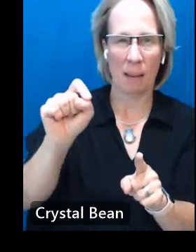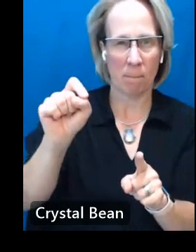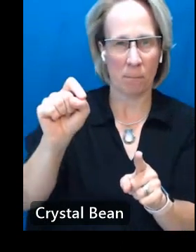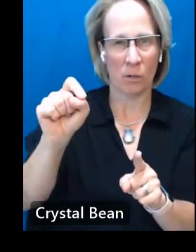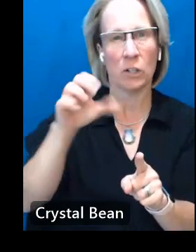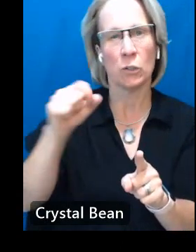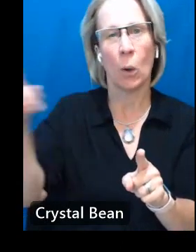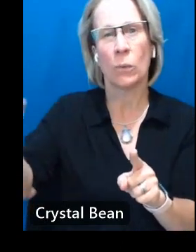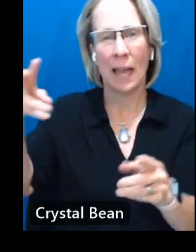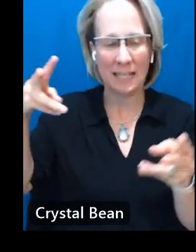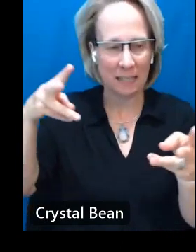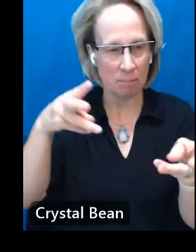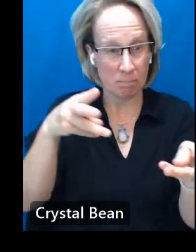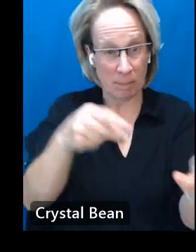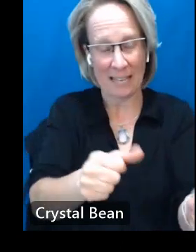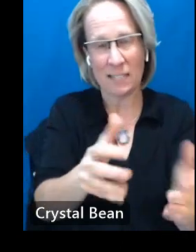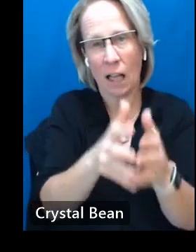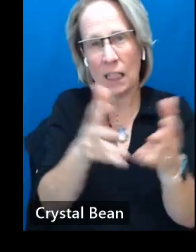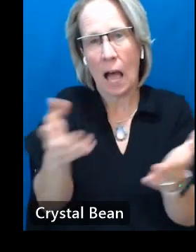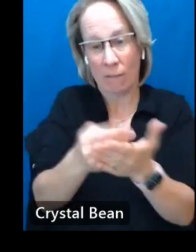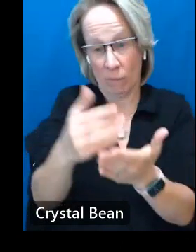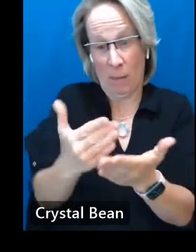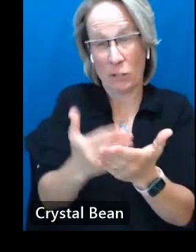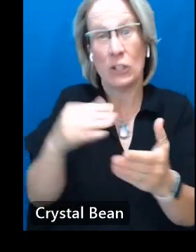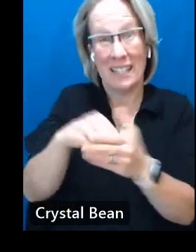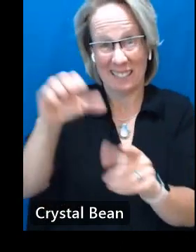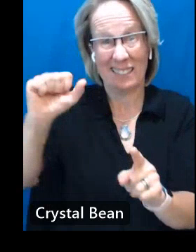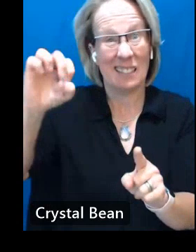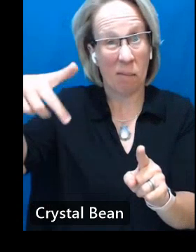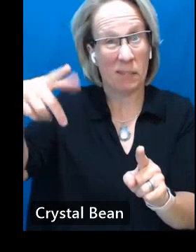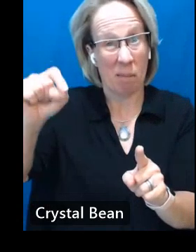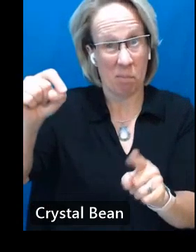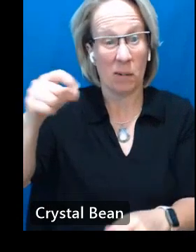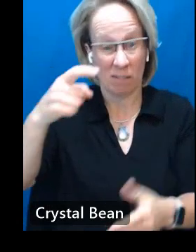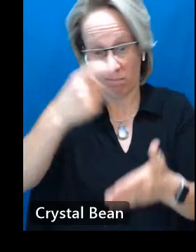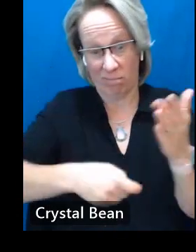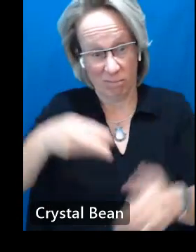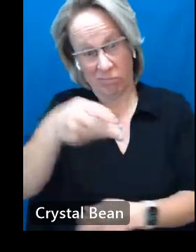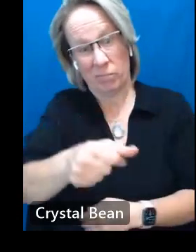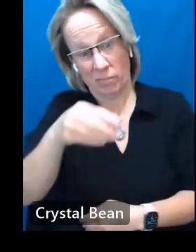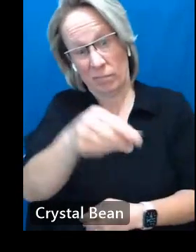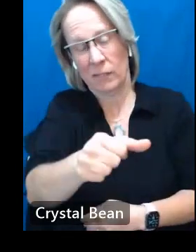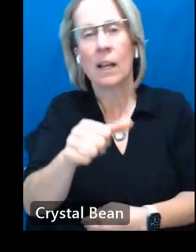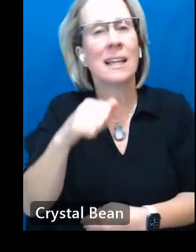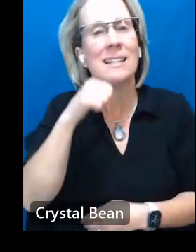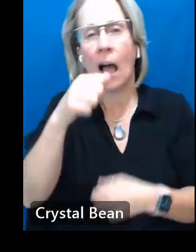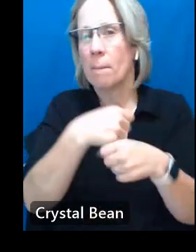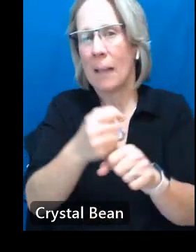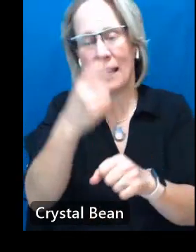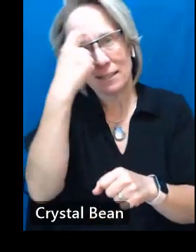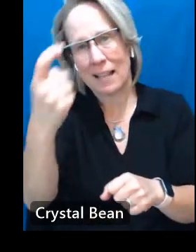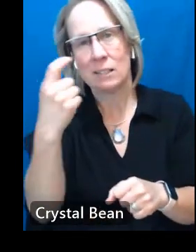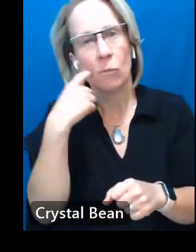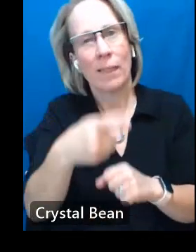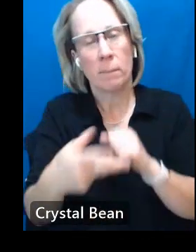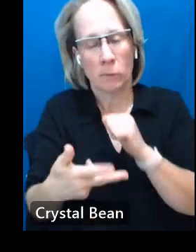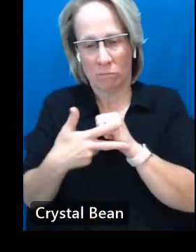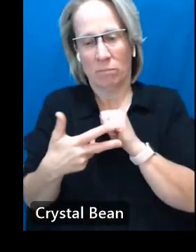of their budget in September. So it would not make sense for them to have to hold back on their budget.